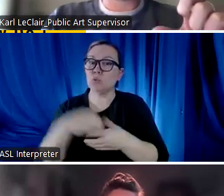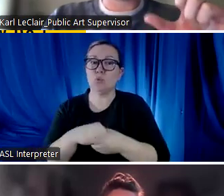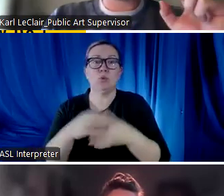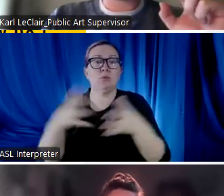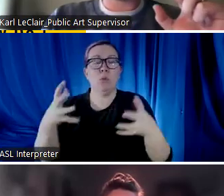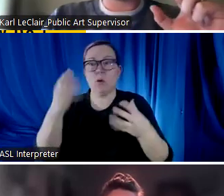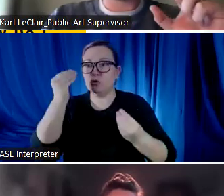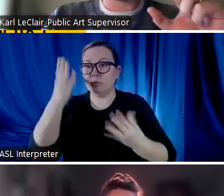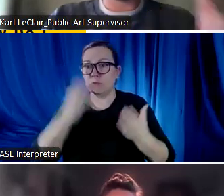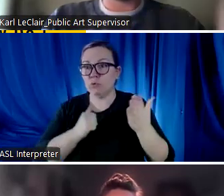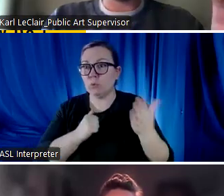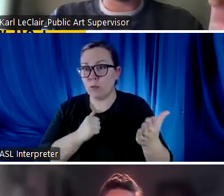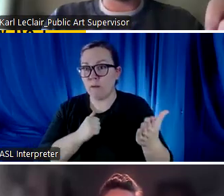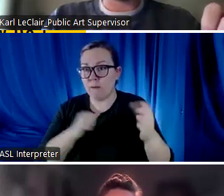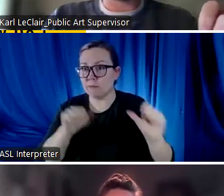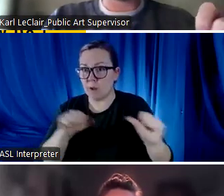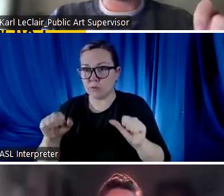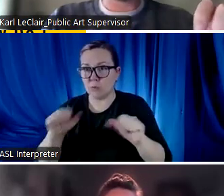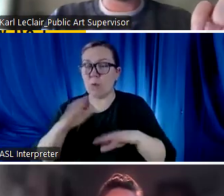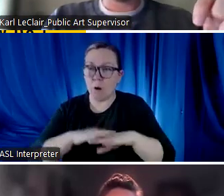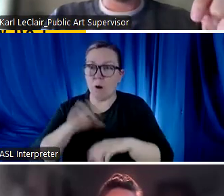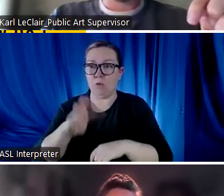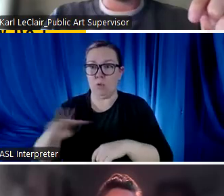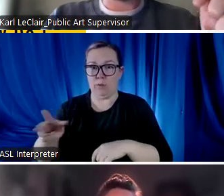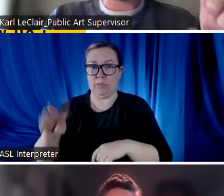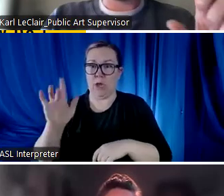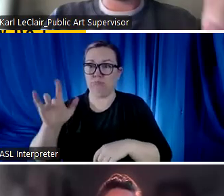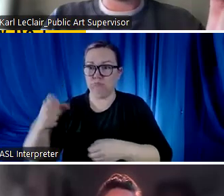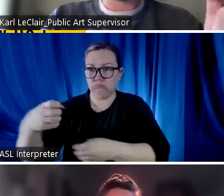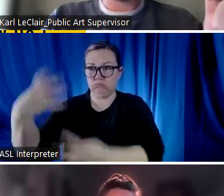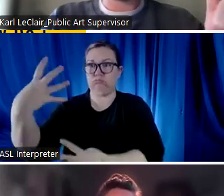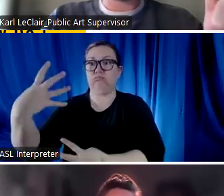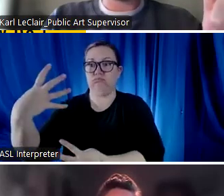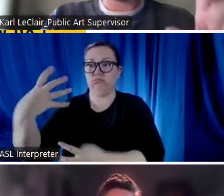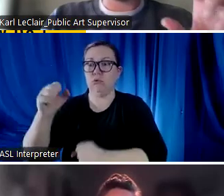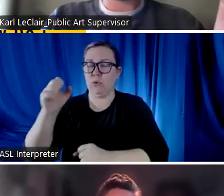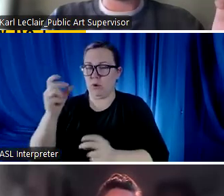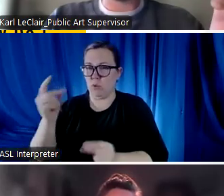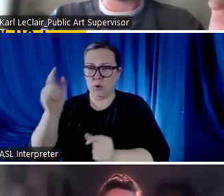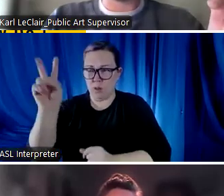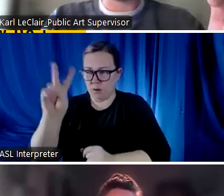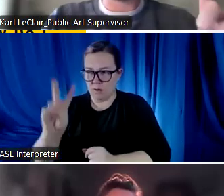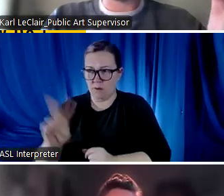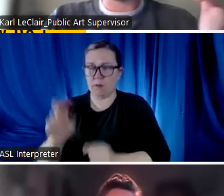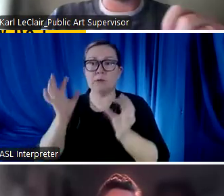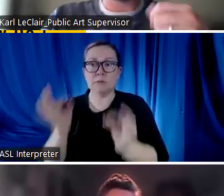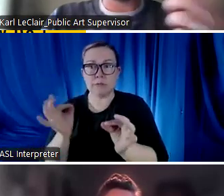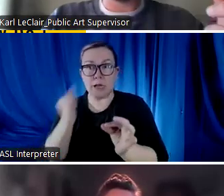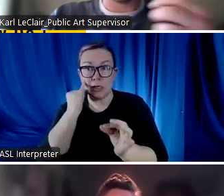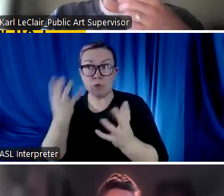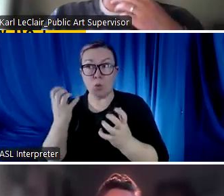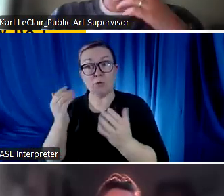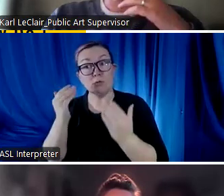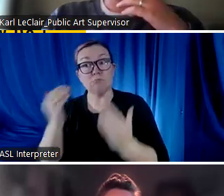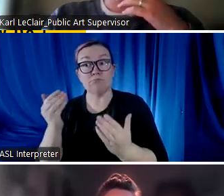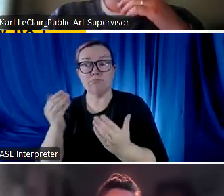information here on the web page dropdown so that you can quickly read through and decide whether or not you want to read more or learn more